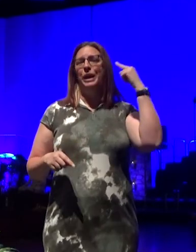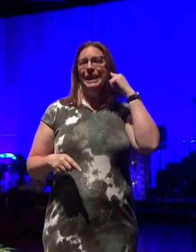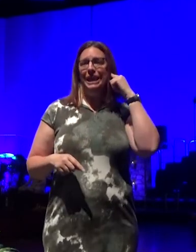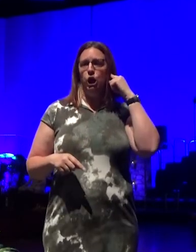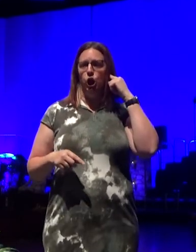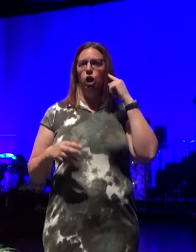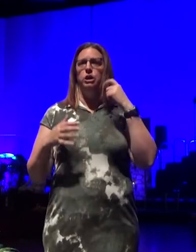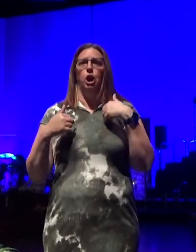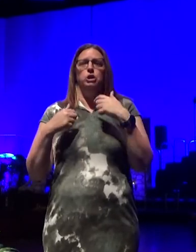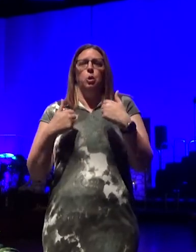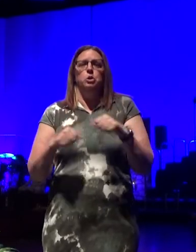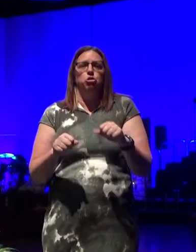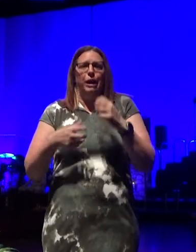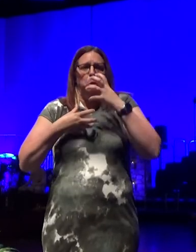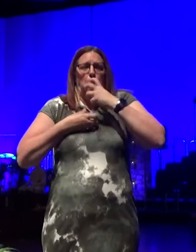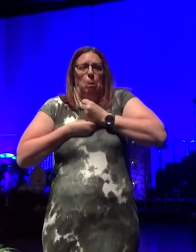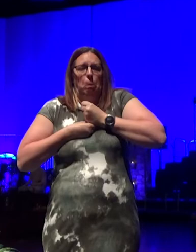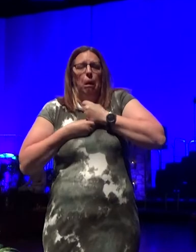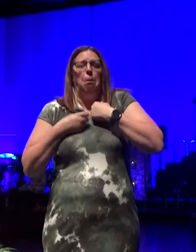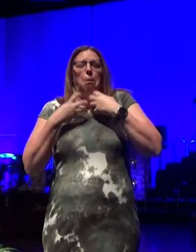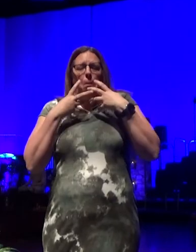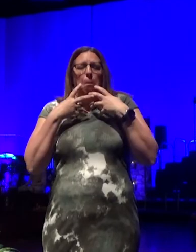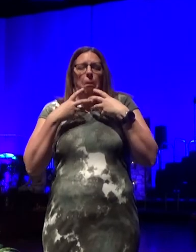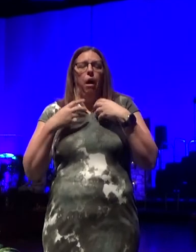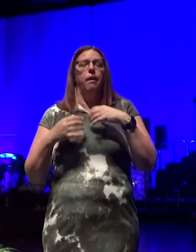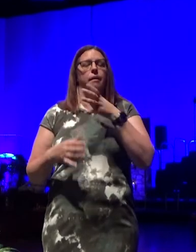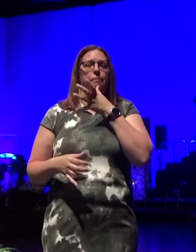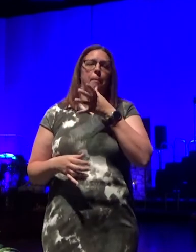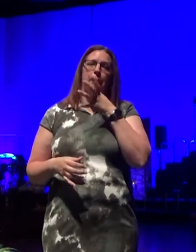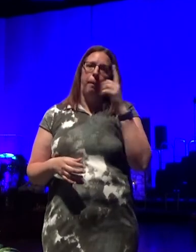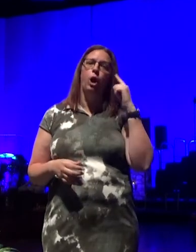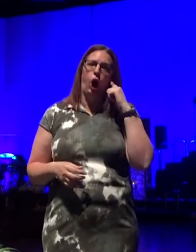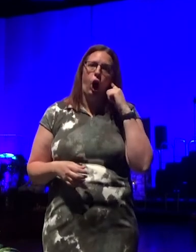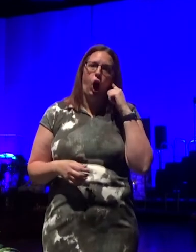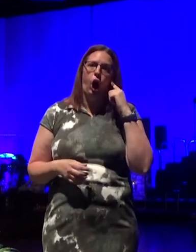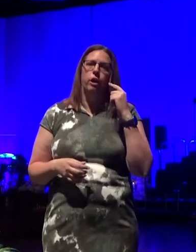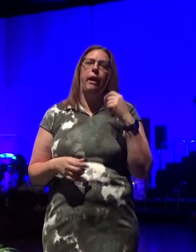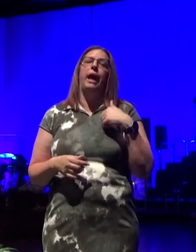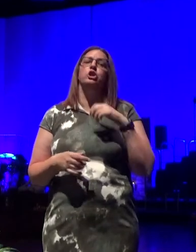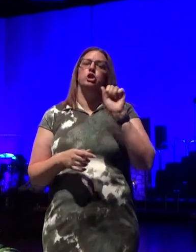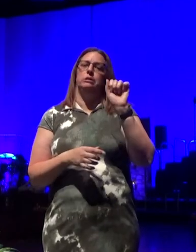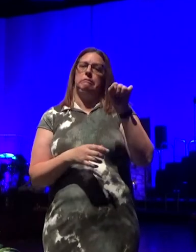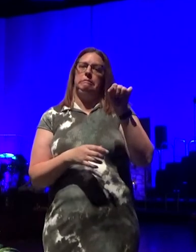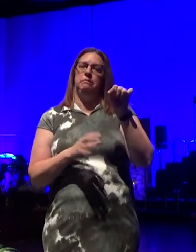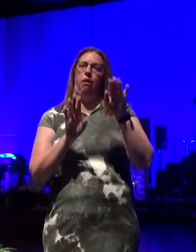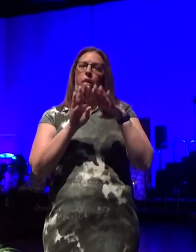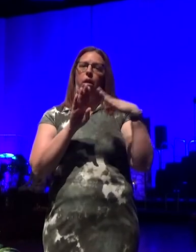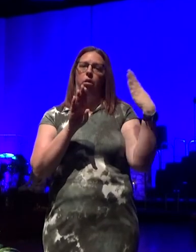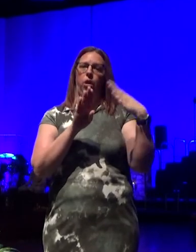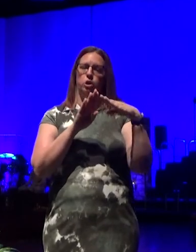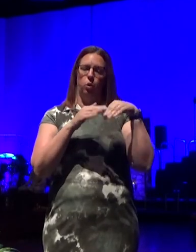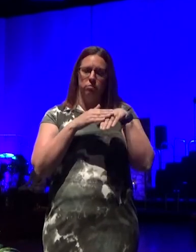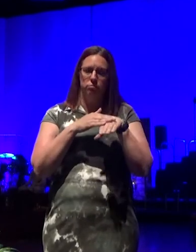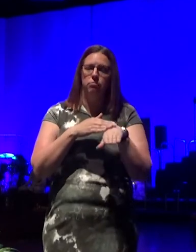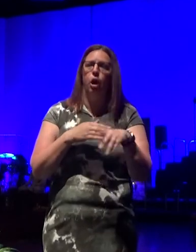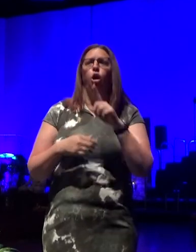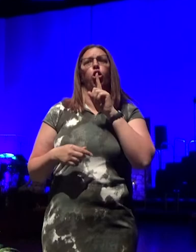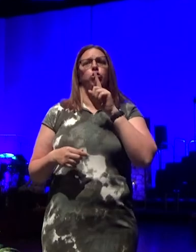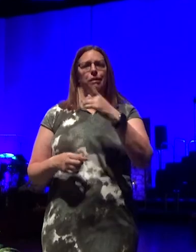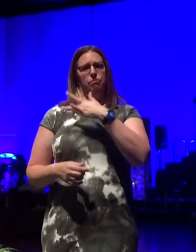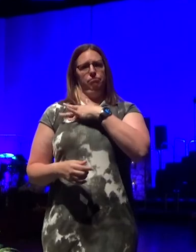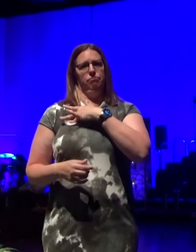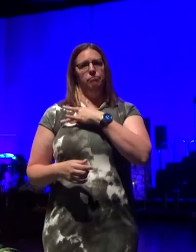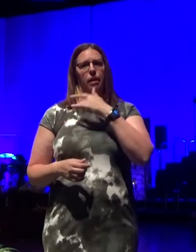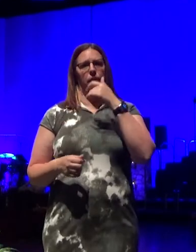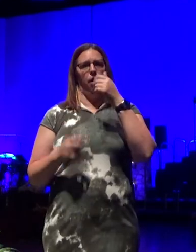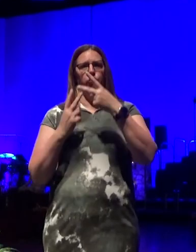those? And my mom heard me, and she came into my room, and it's kind of a tender memory for me today because I don't think I